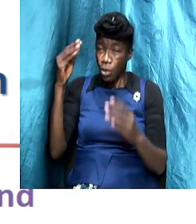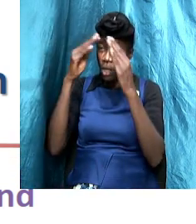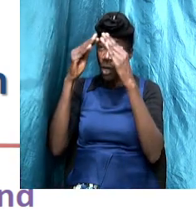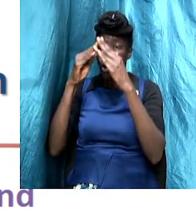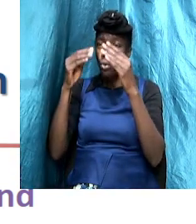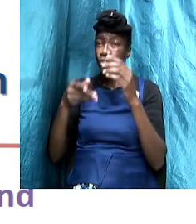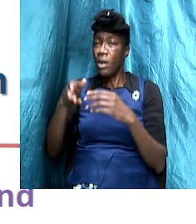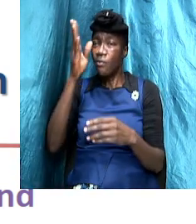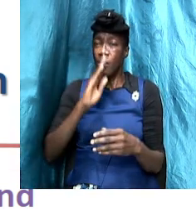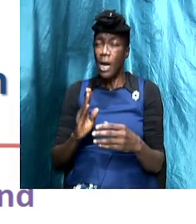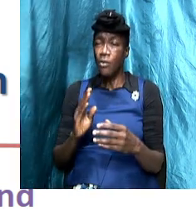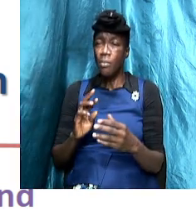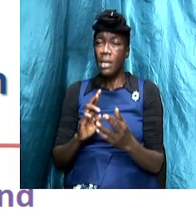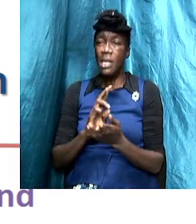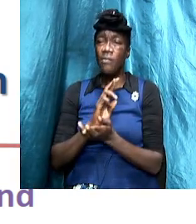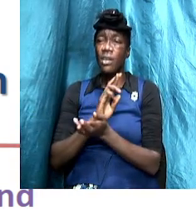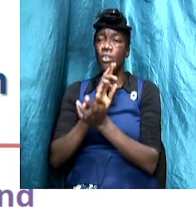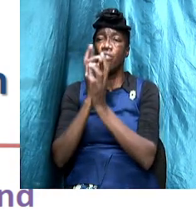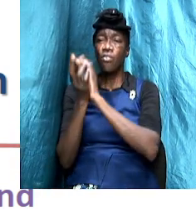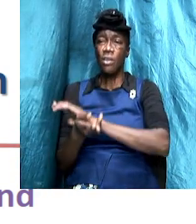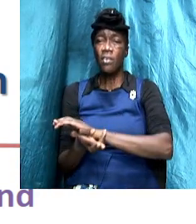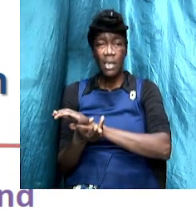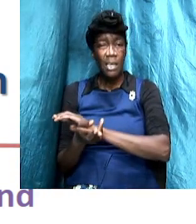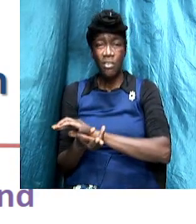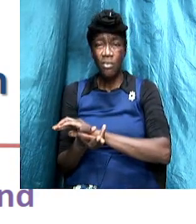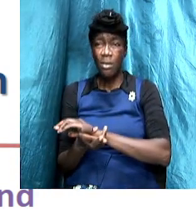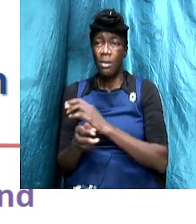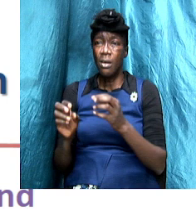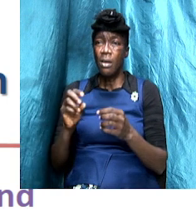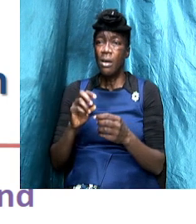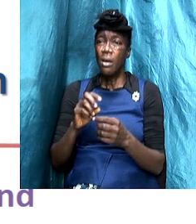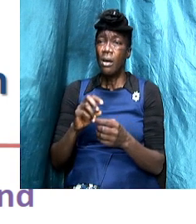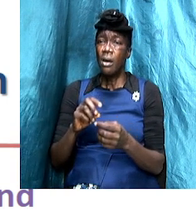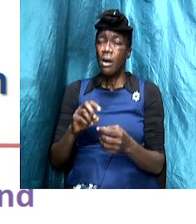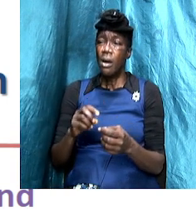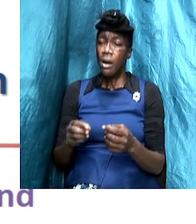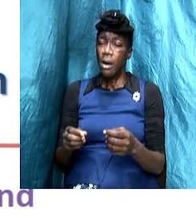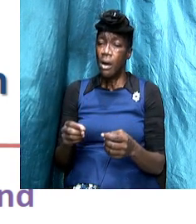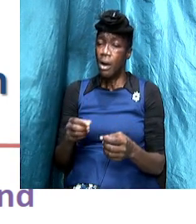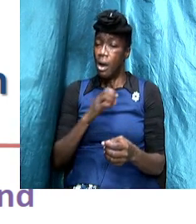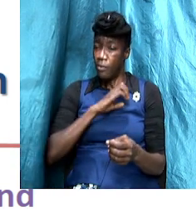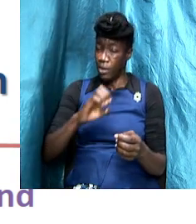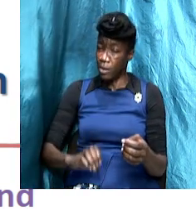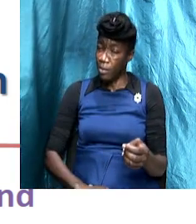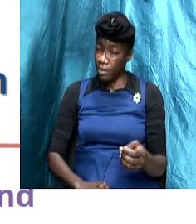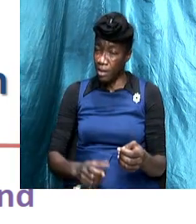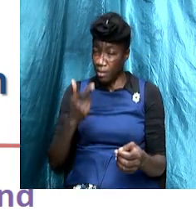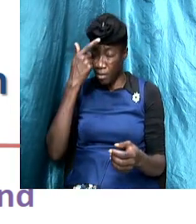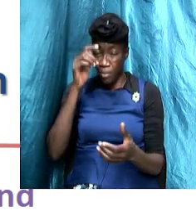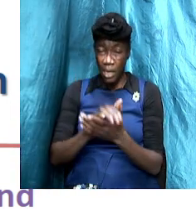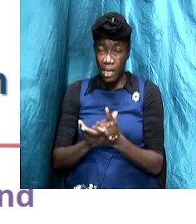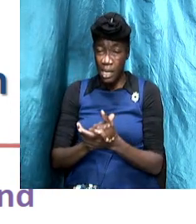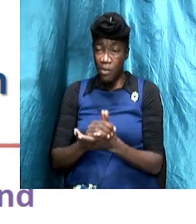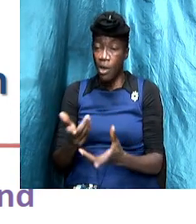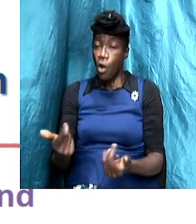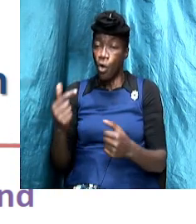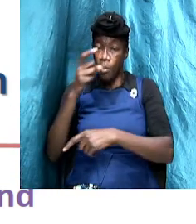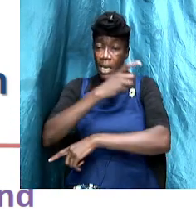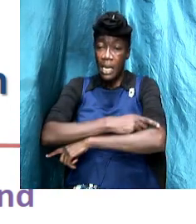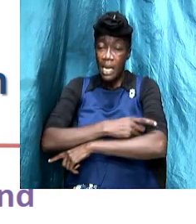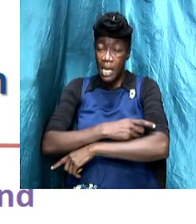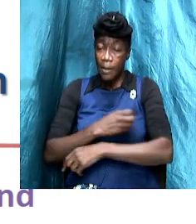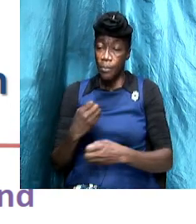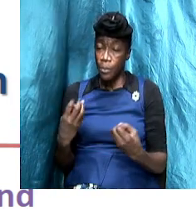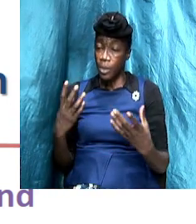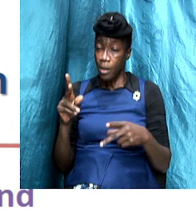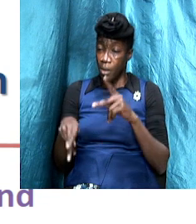in the translation of the saints. In other words, we believe that there is coming a day. And that is what, this is one of the fears that I have to, because a lot of us live our lives like